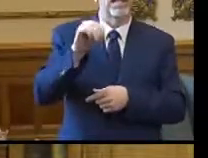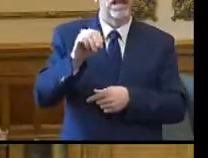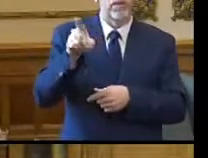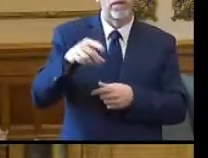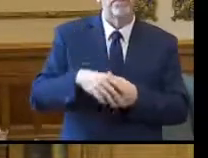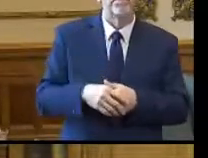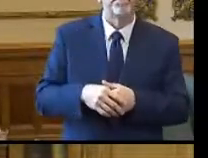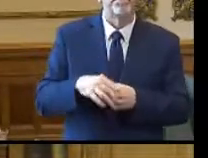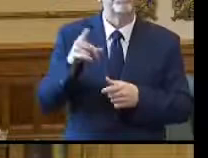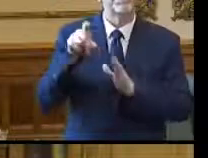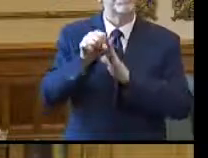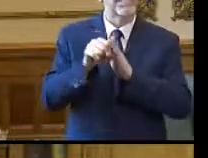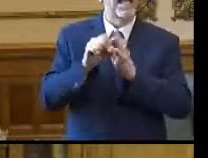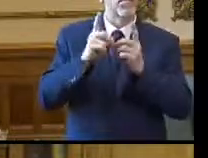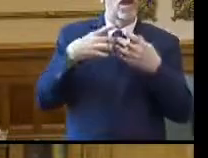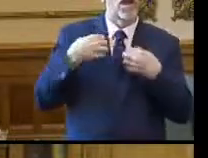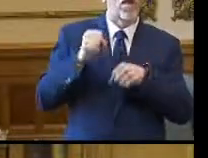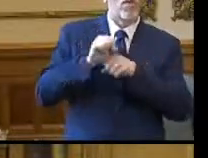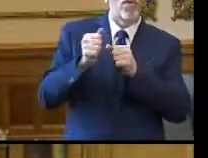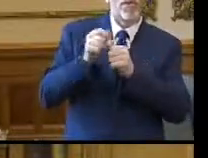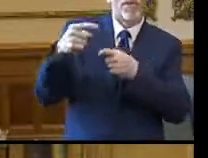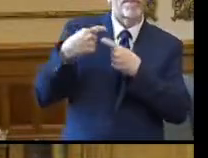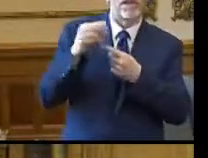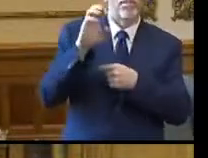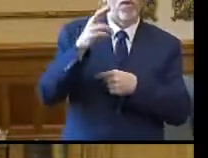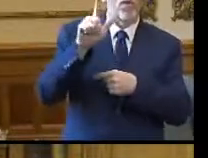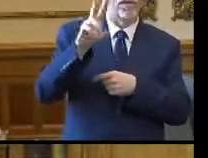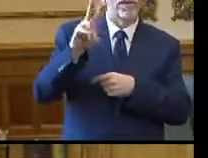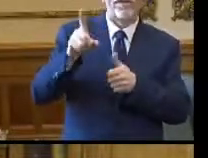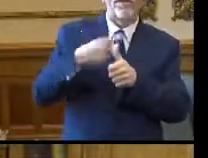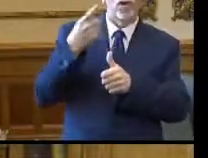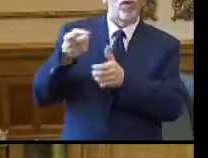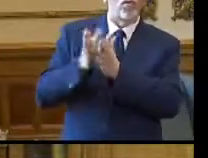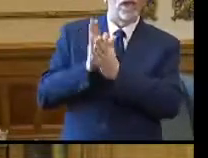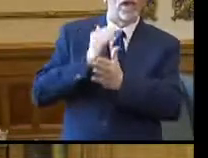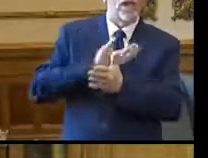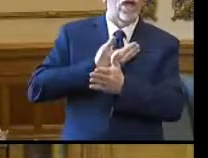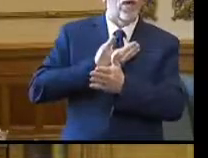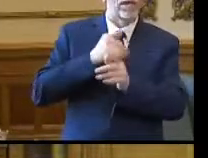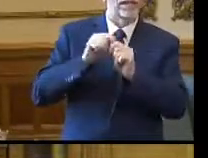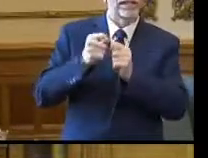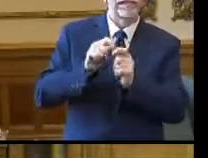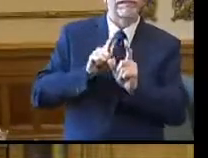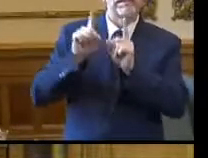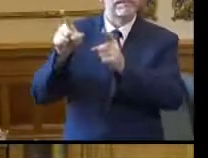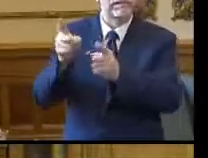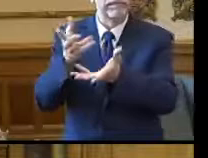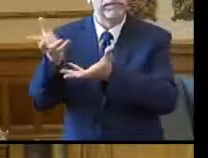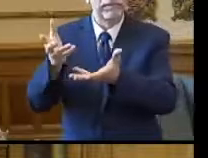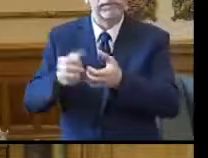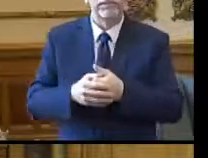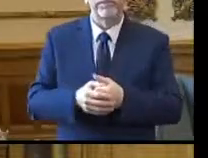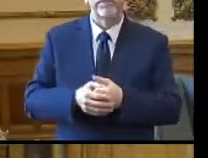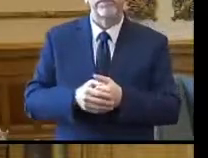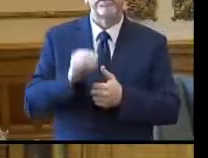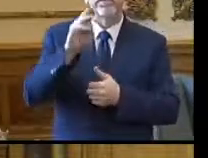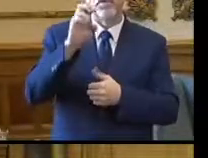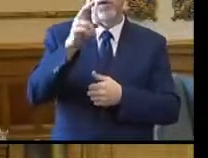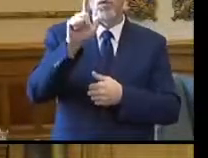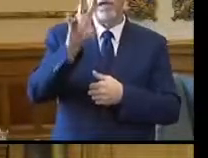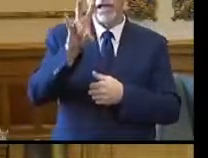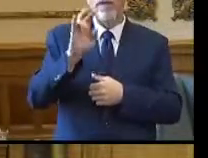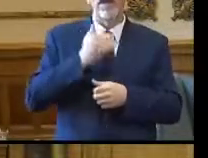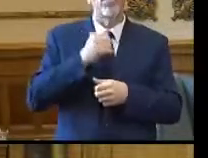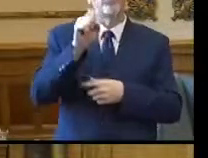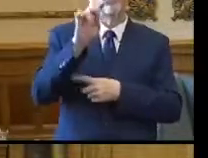Health has been working with them since March the 26th, when they first requested our strike team to engage. On March the 27th, our